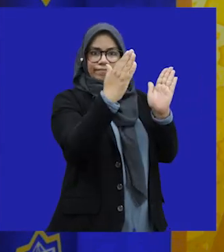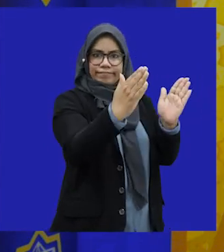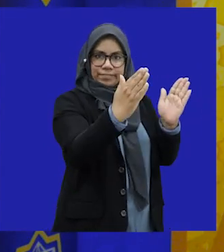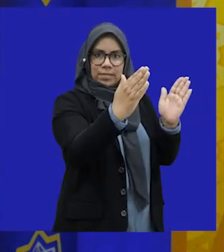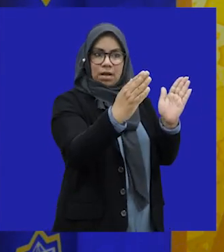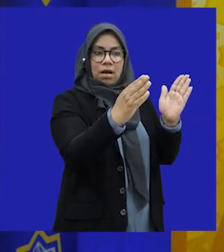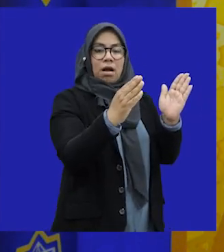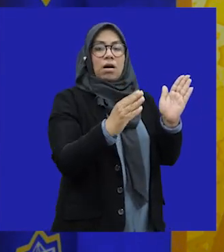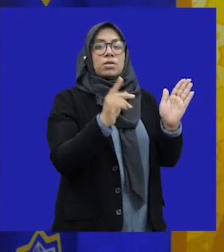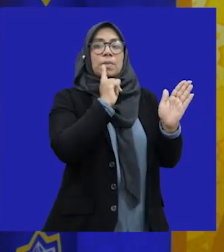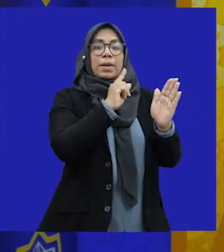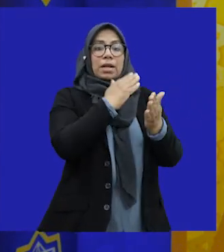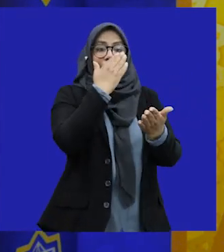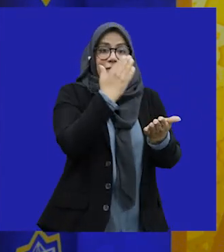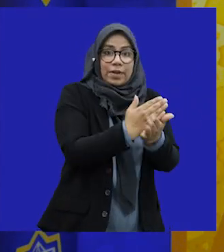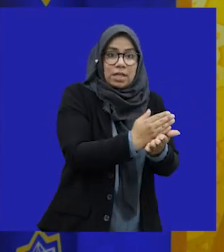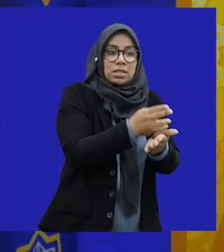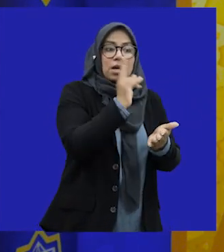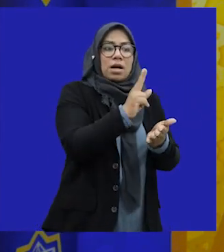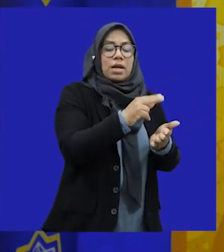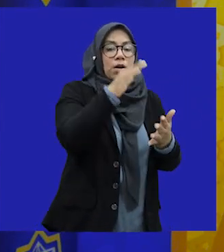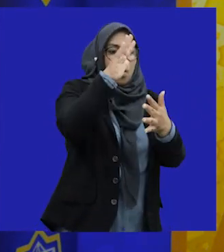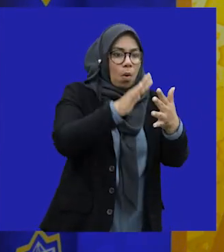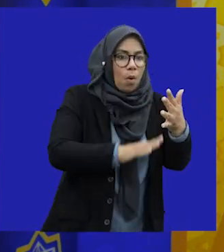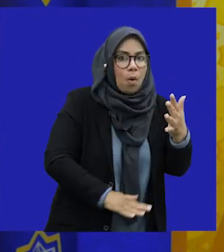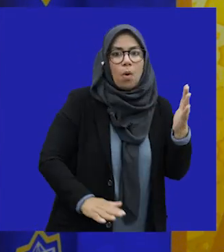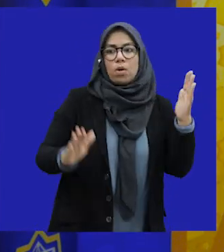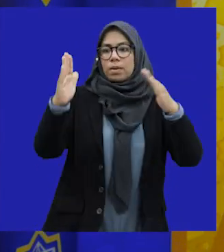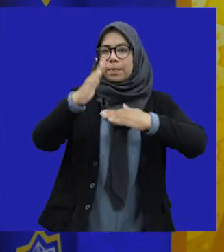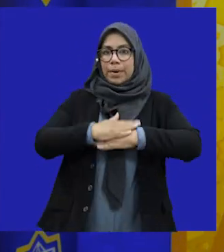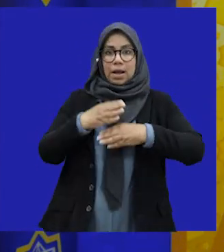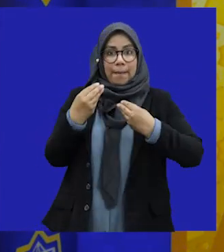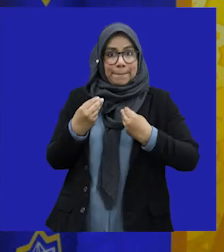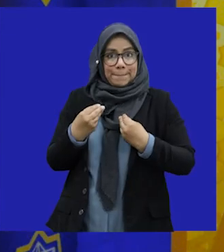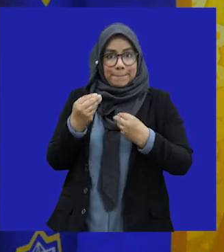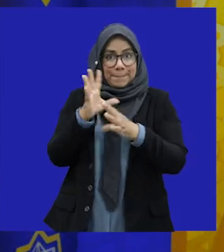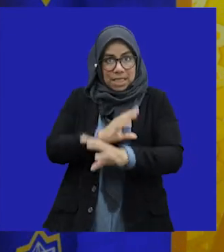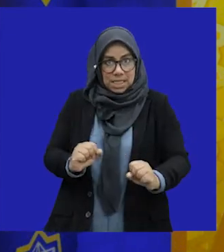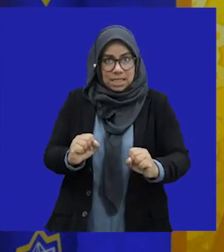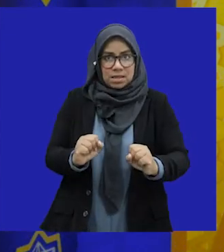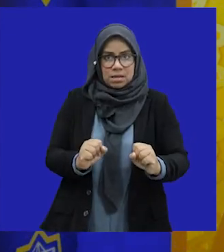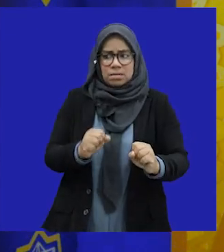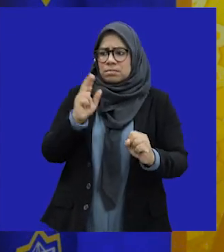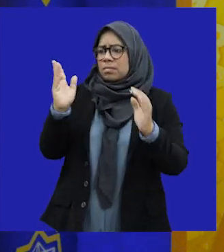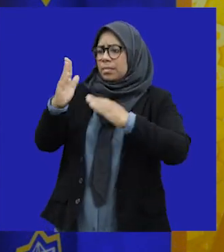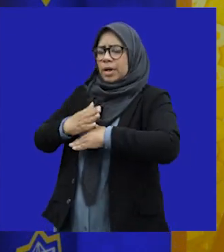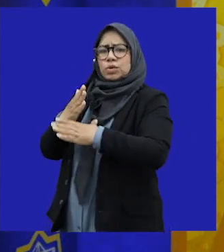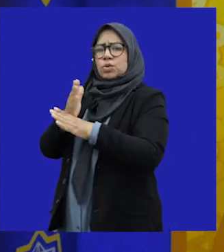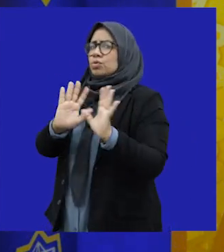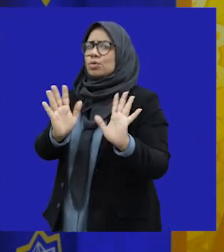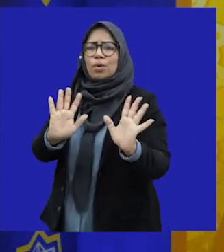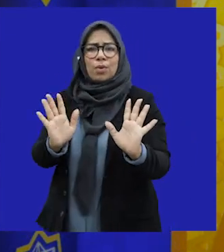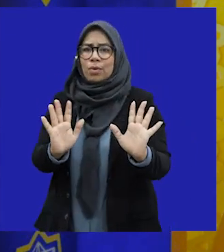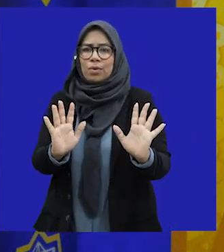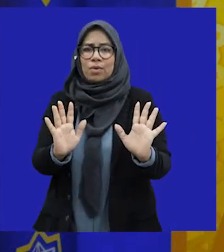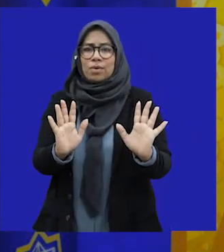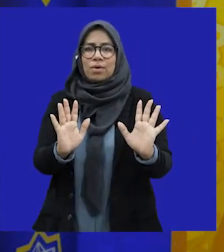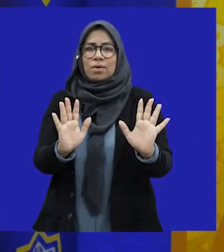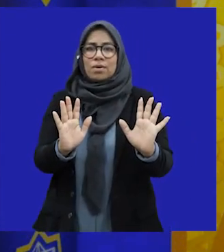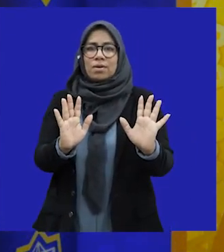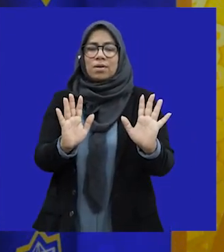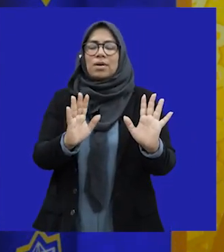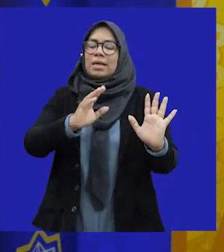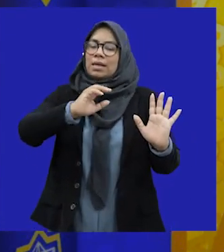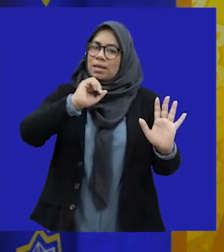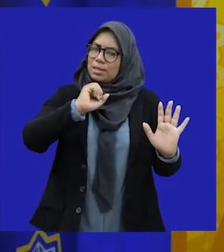has excused women from praying in this situation. Now,